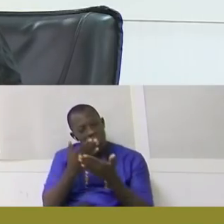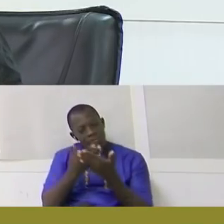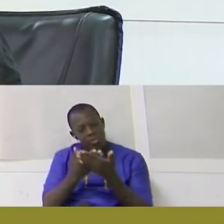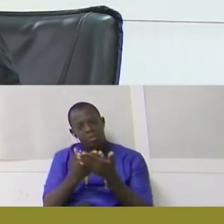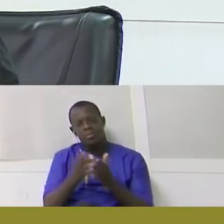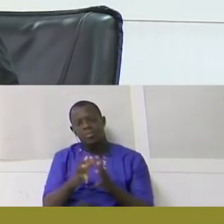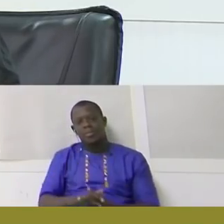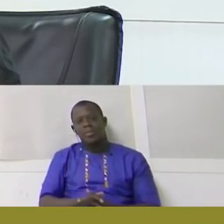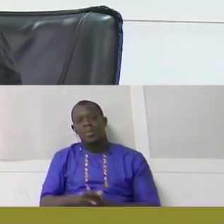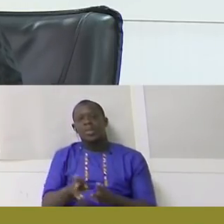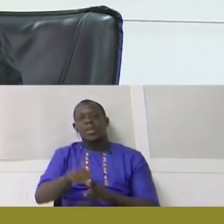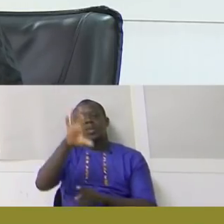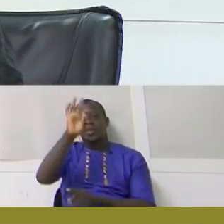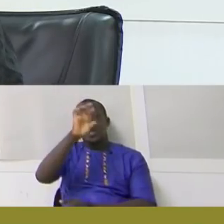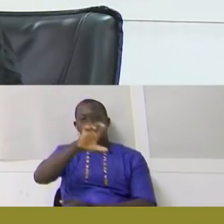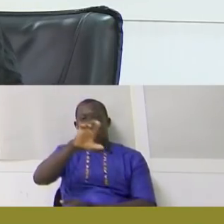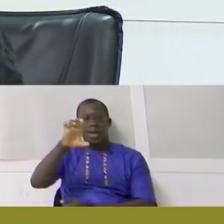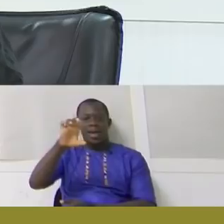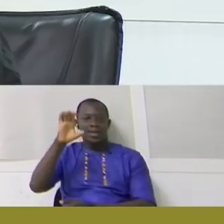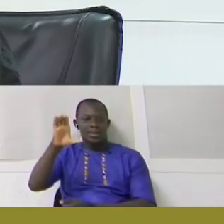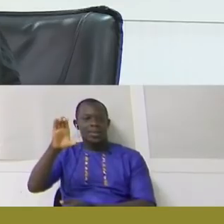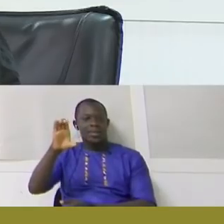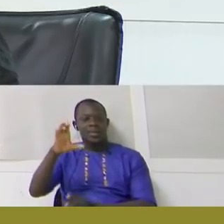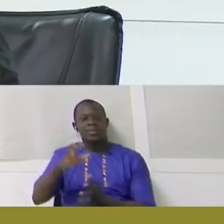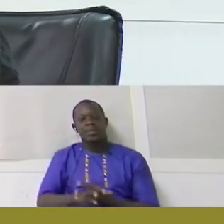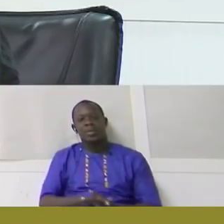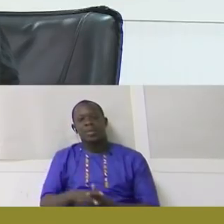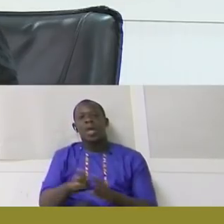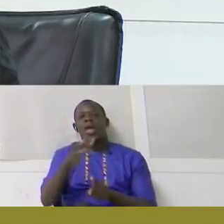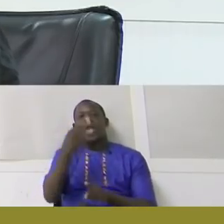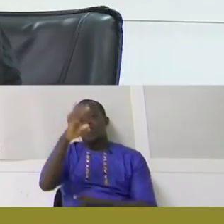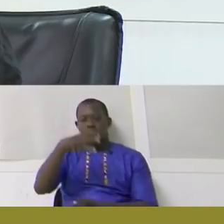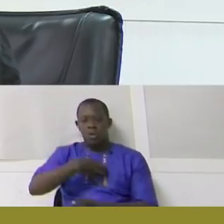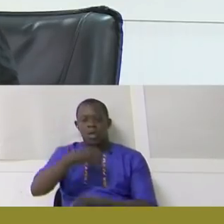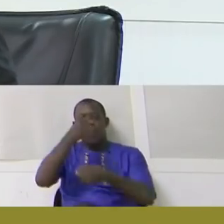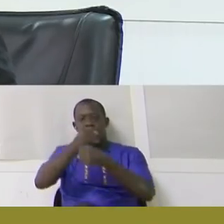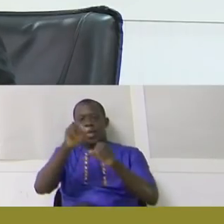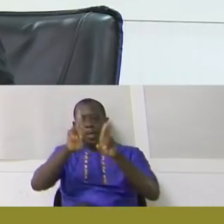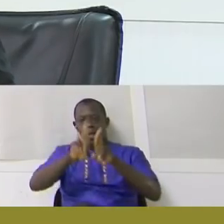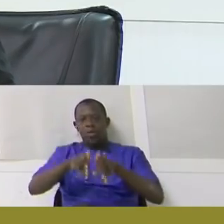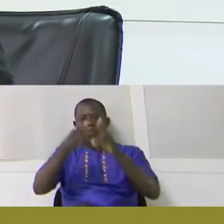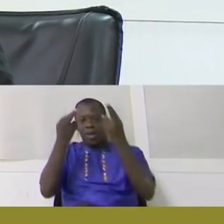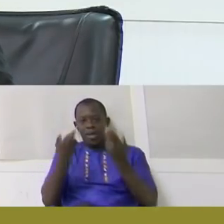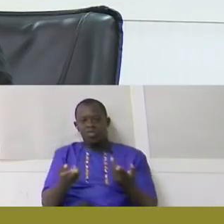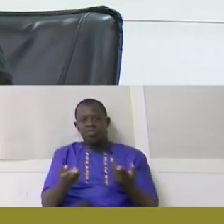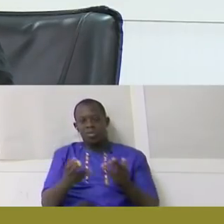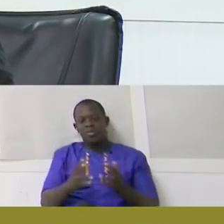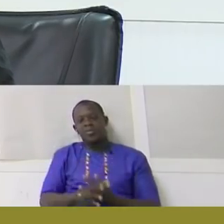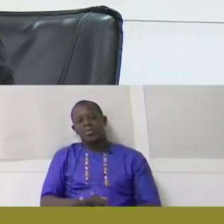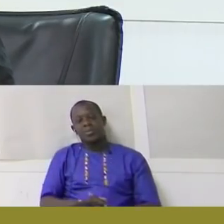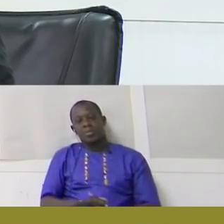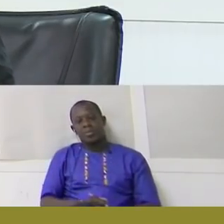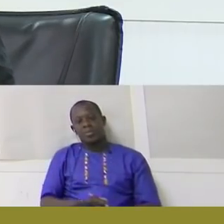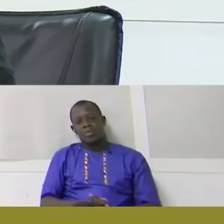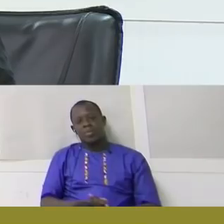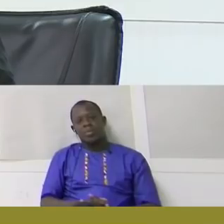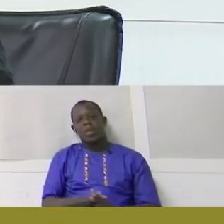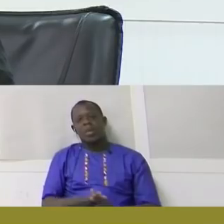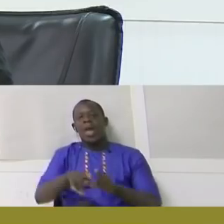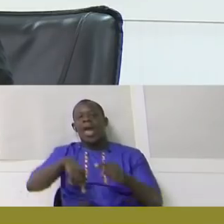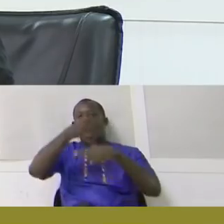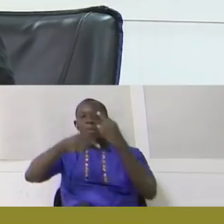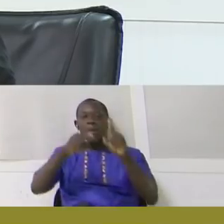pleading. TRRC. The TRRC. Suñu def sen recommendation. When it makes its recommendations. Comme slogan